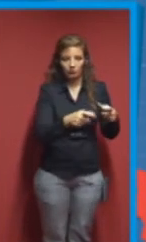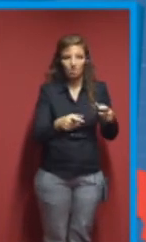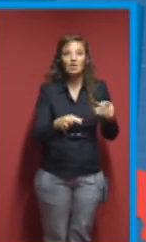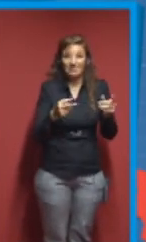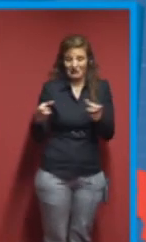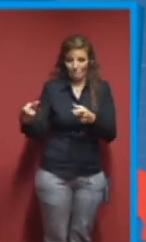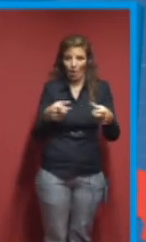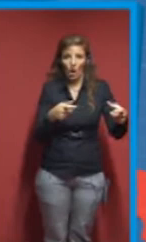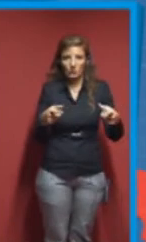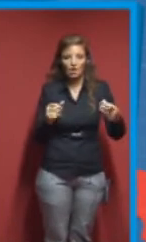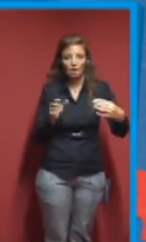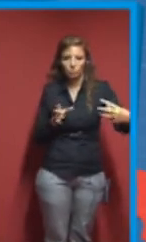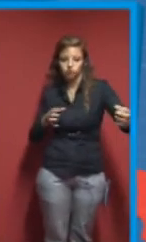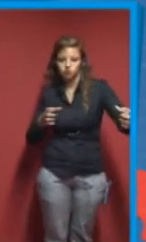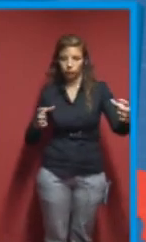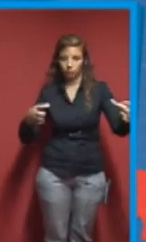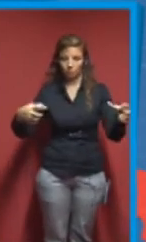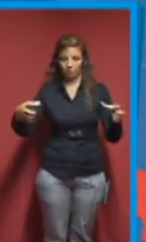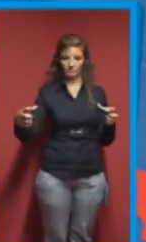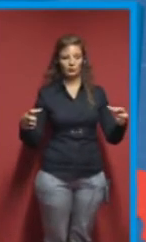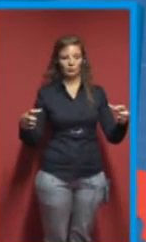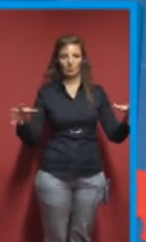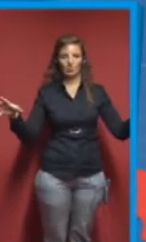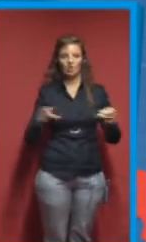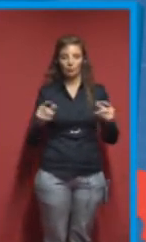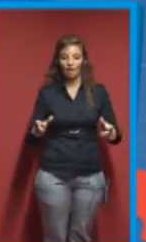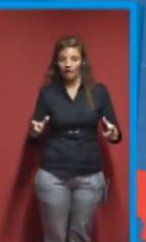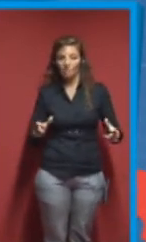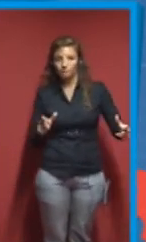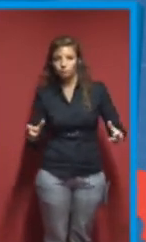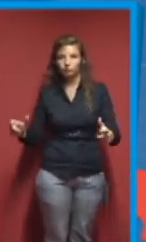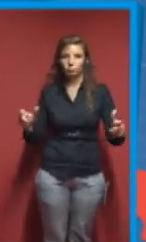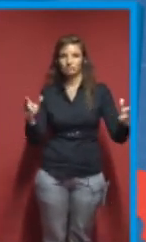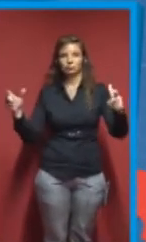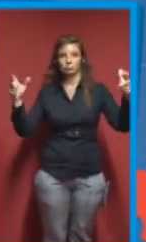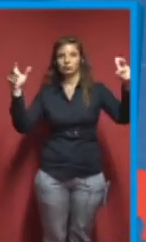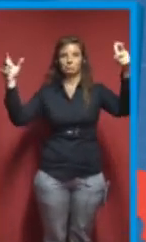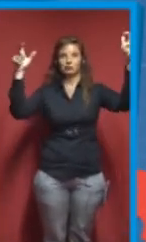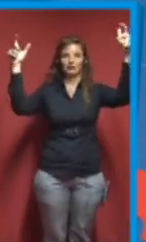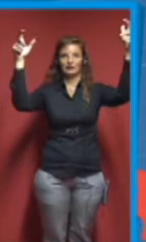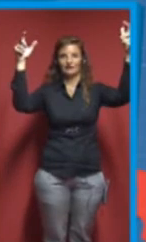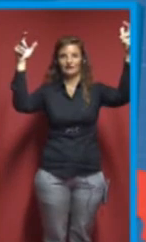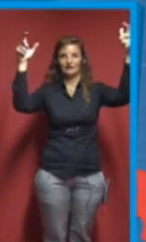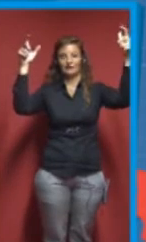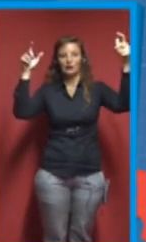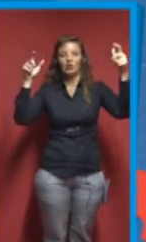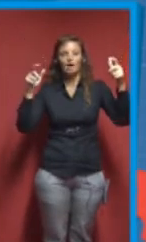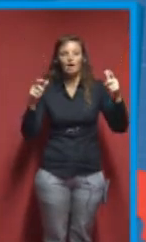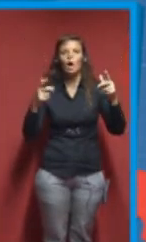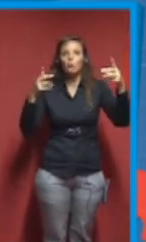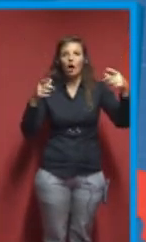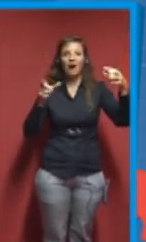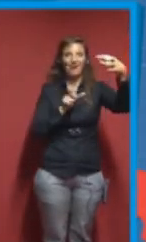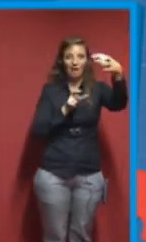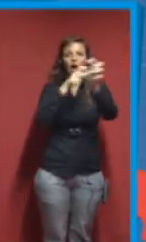together, they can take flight in any different configuration that they may find themselves in. Each